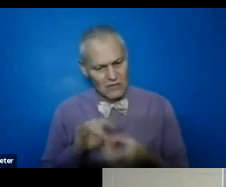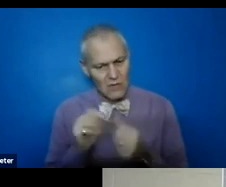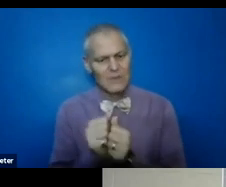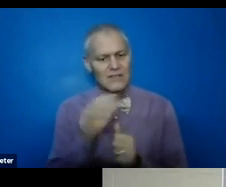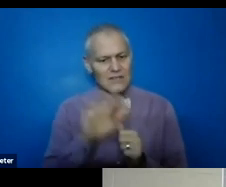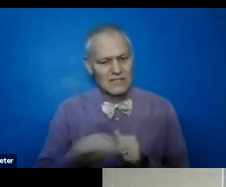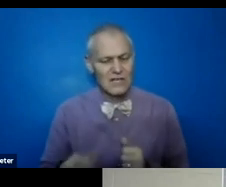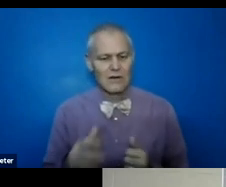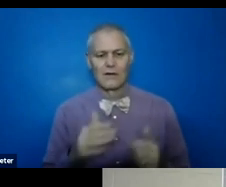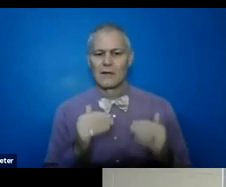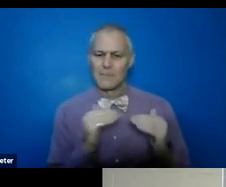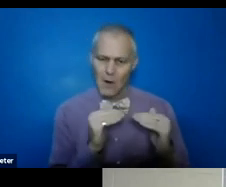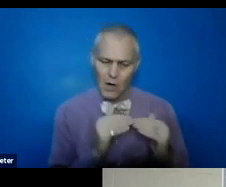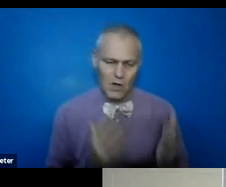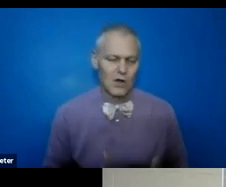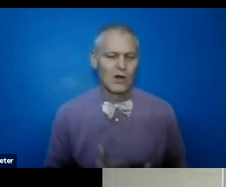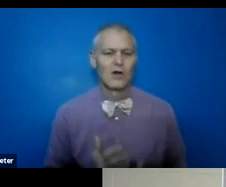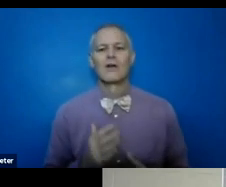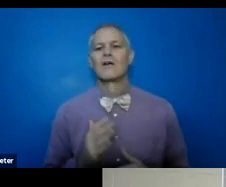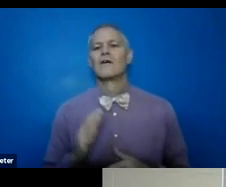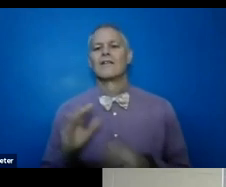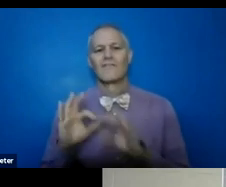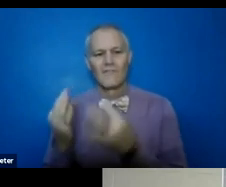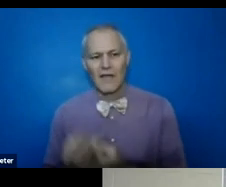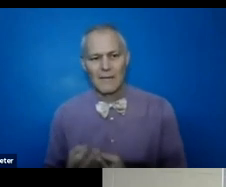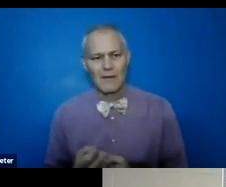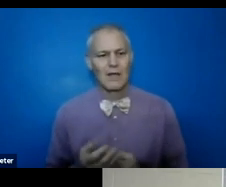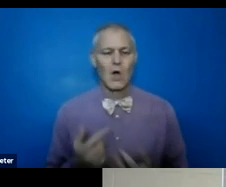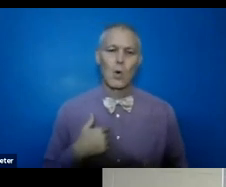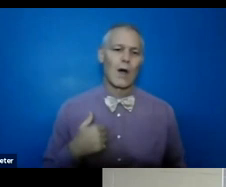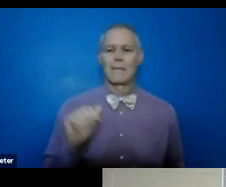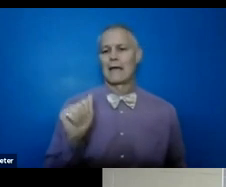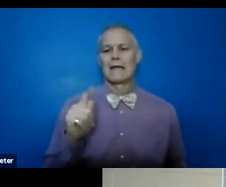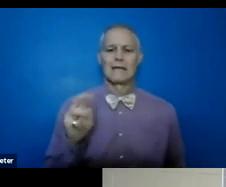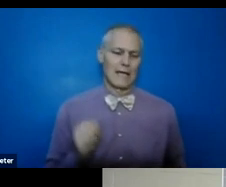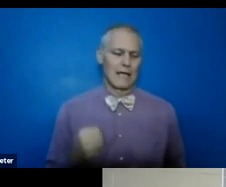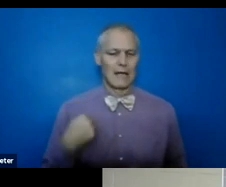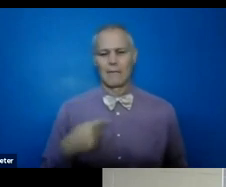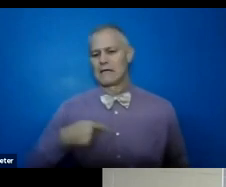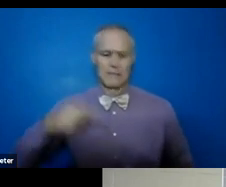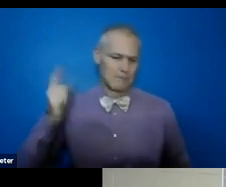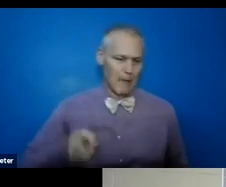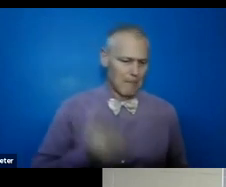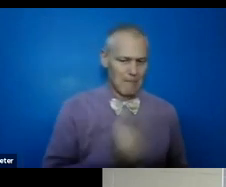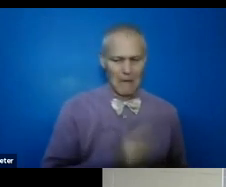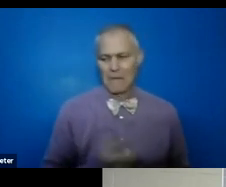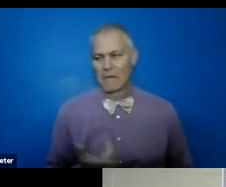their partner, with their family that doesn't just look like the ATM, I'm the disciplinarian, I'm what